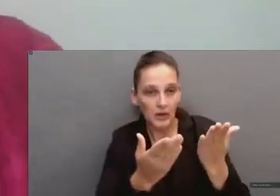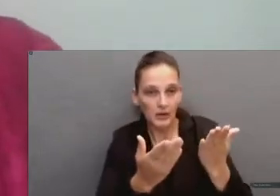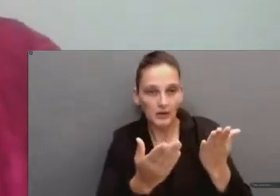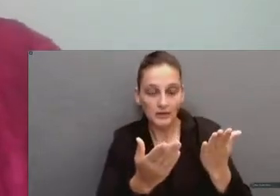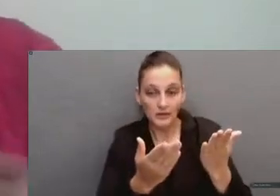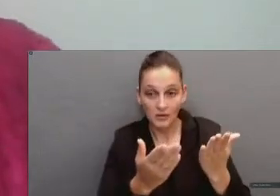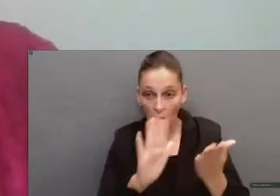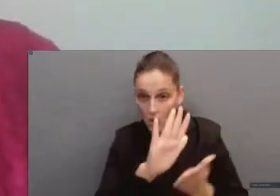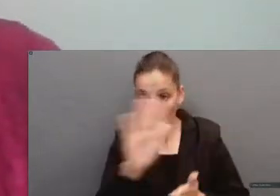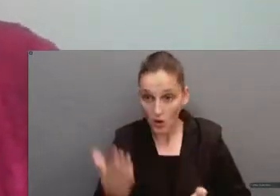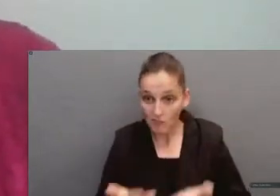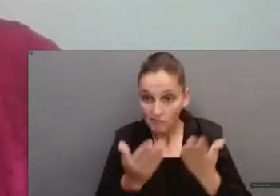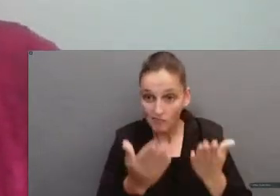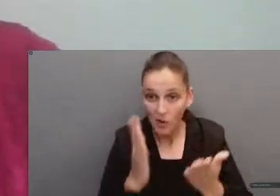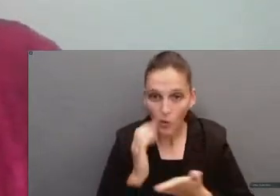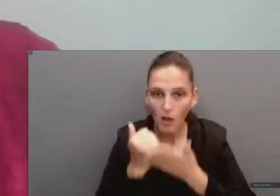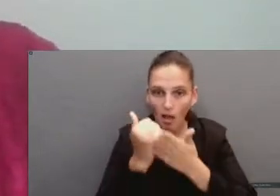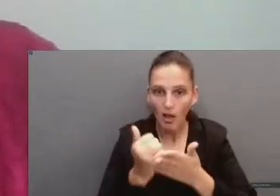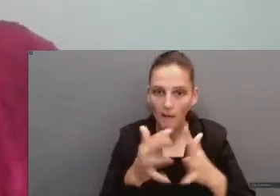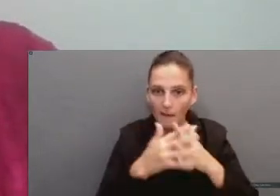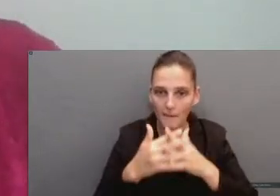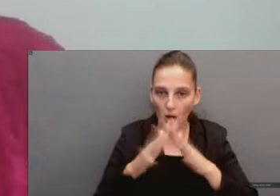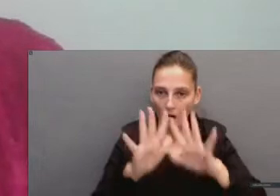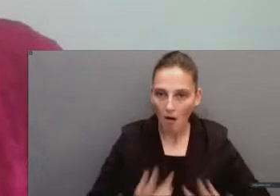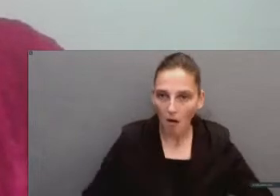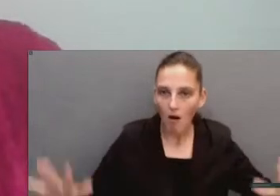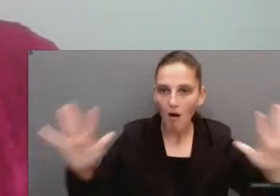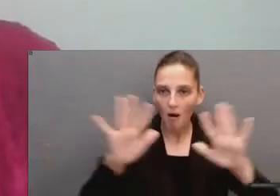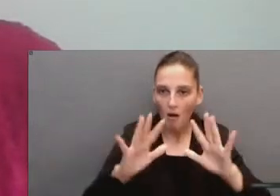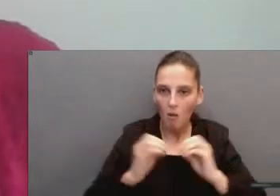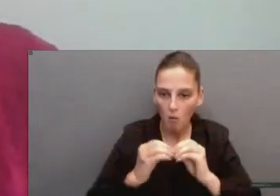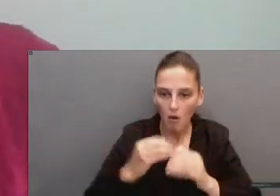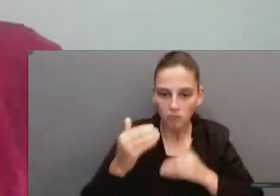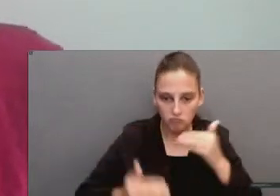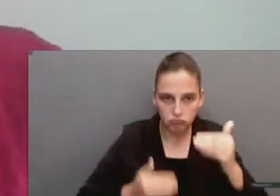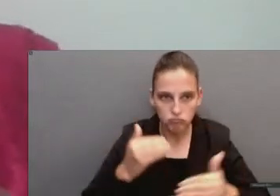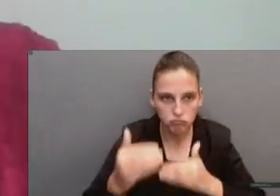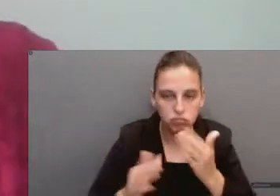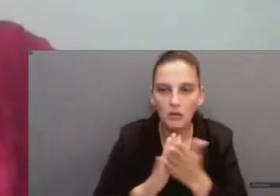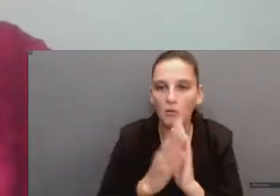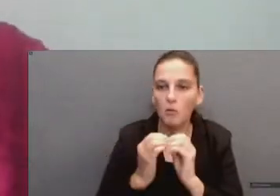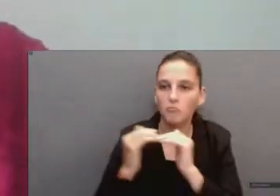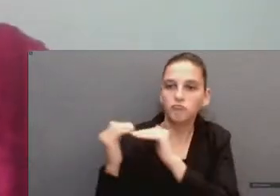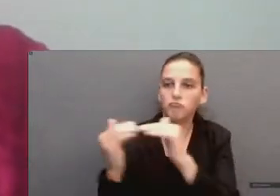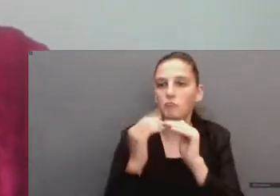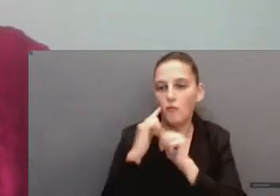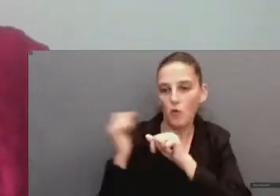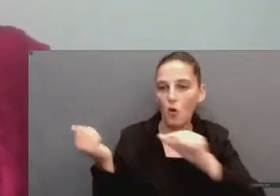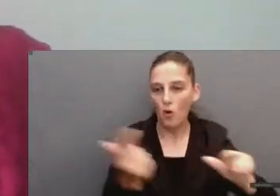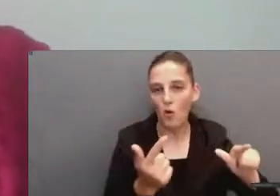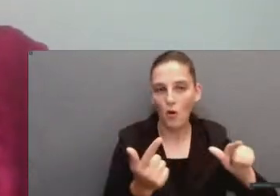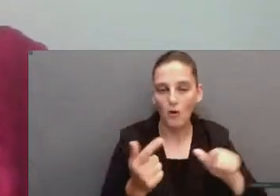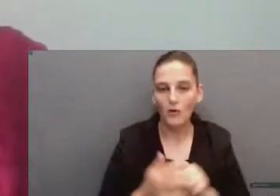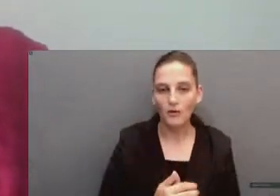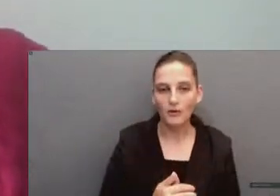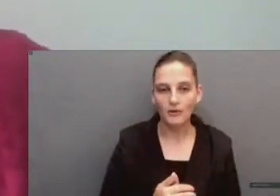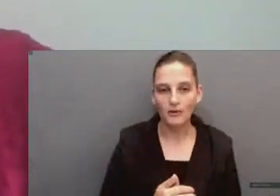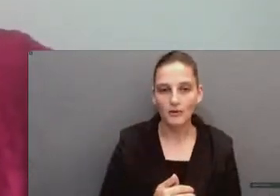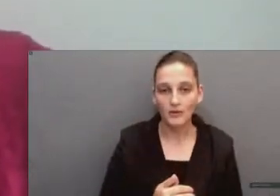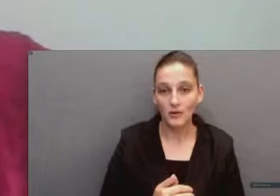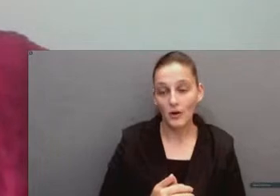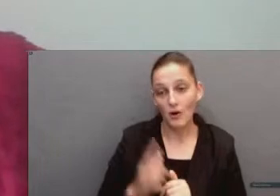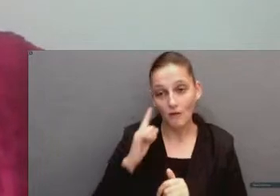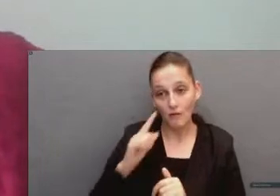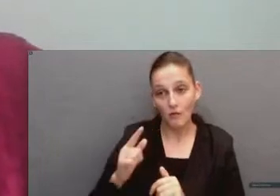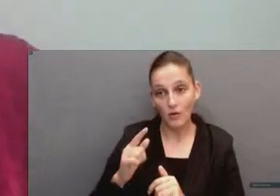nation towards advancing equity and equitable outcomes for most population, if not